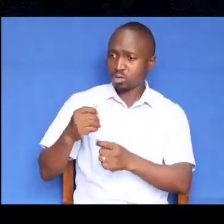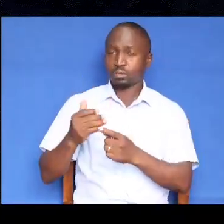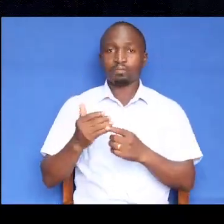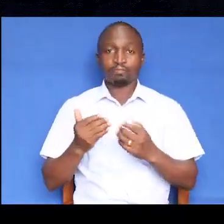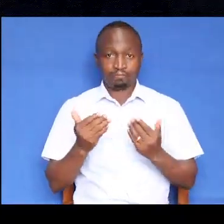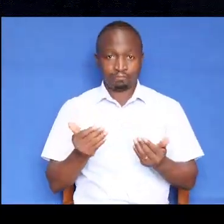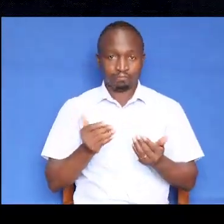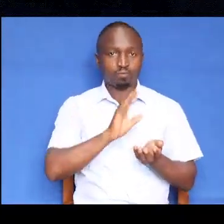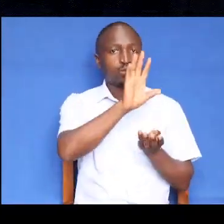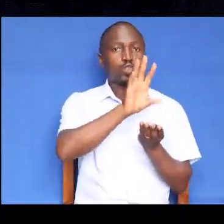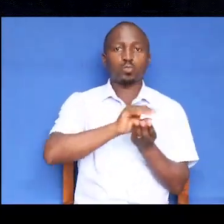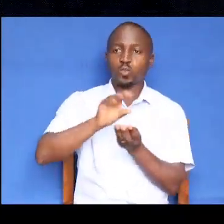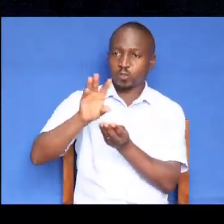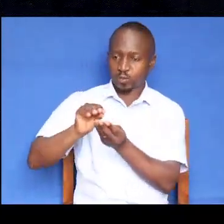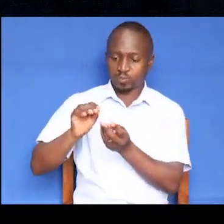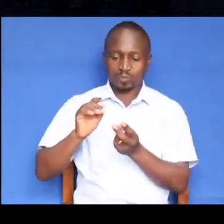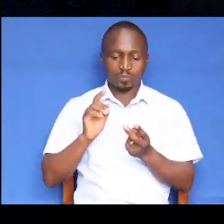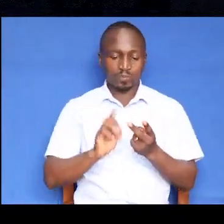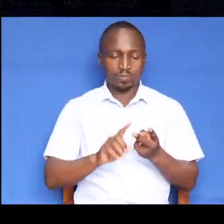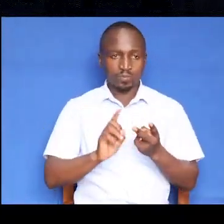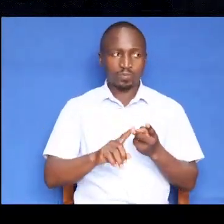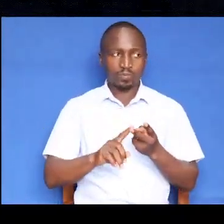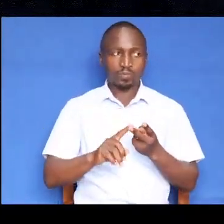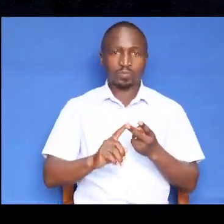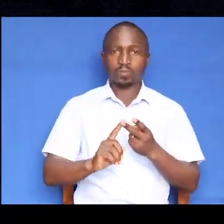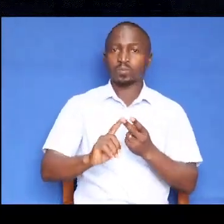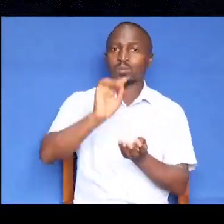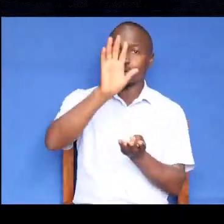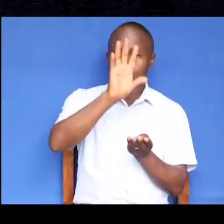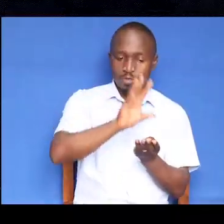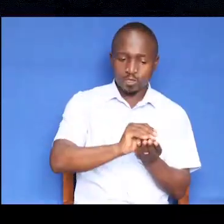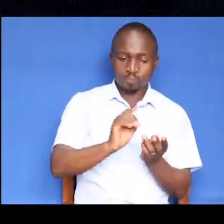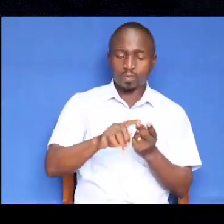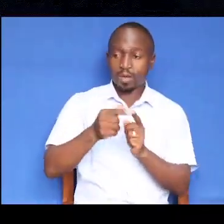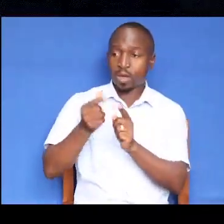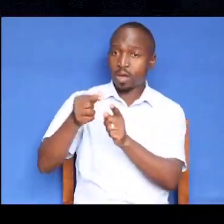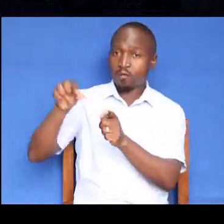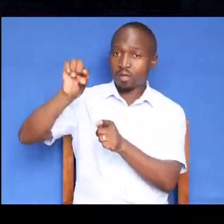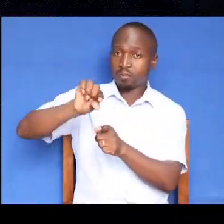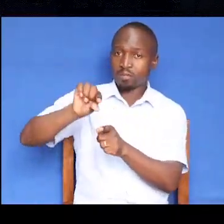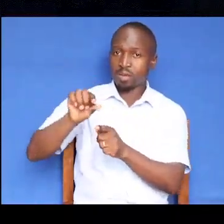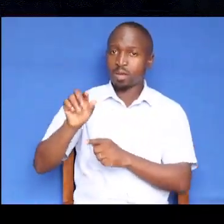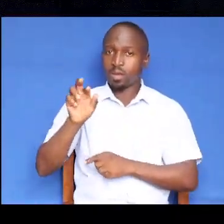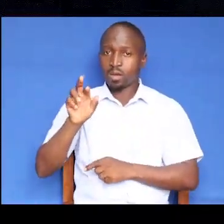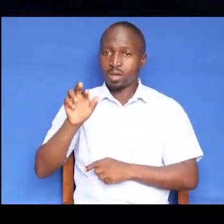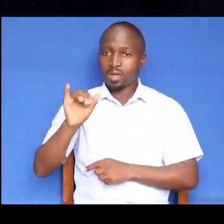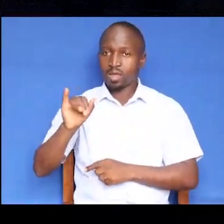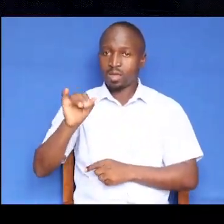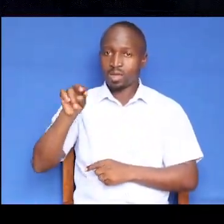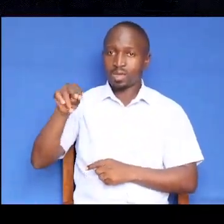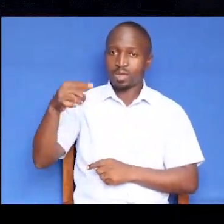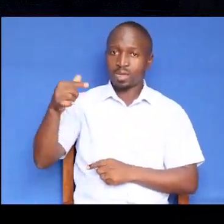of factors of production. And we have to add interest is income